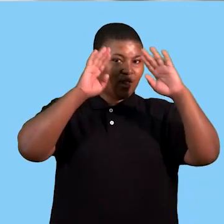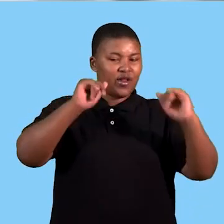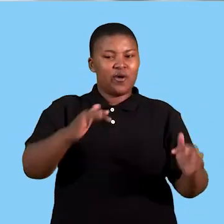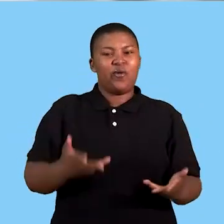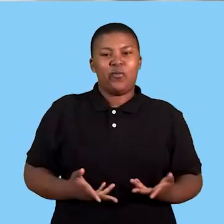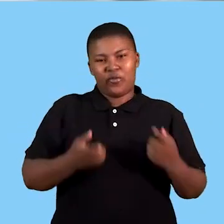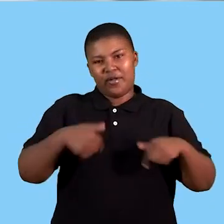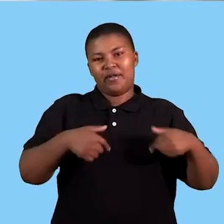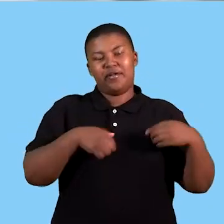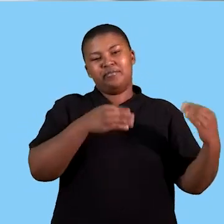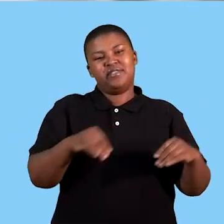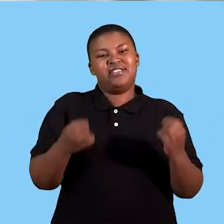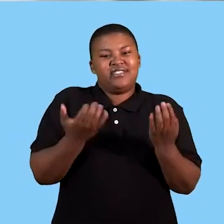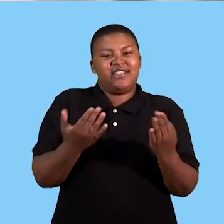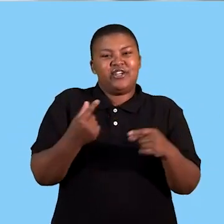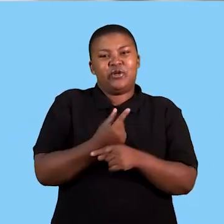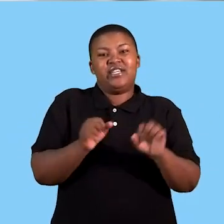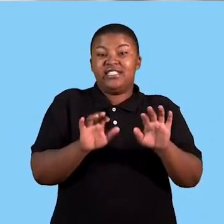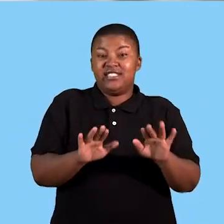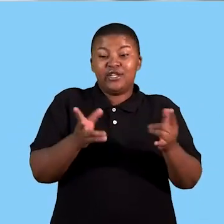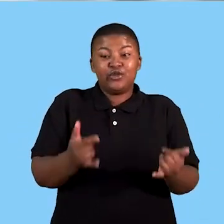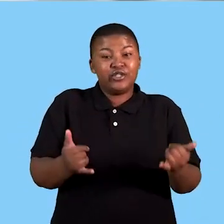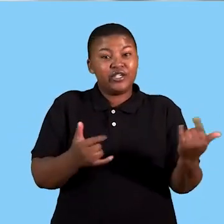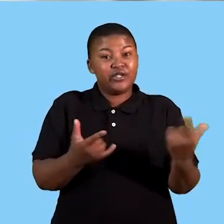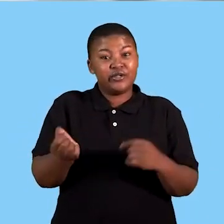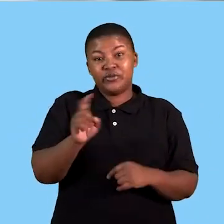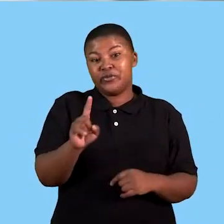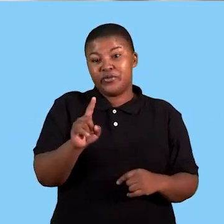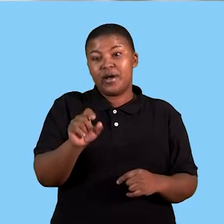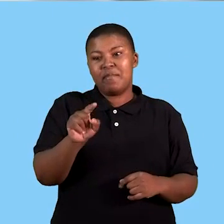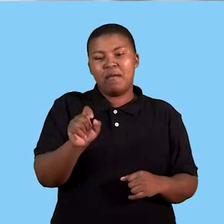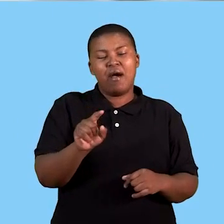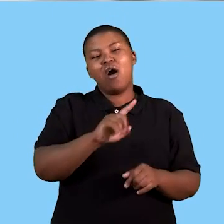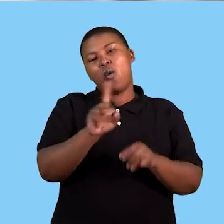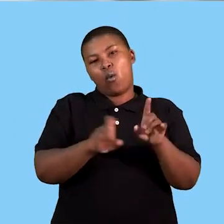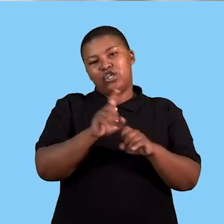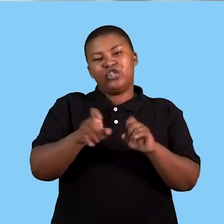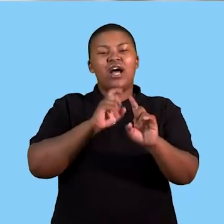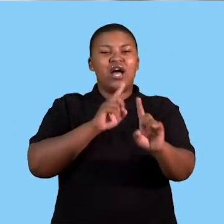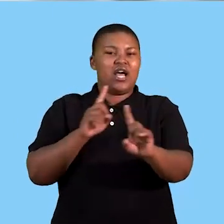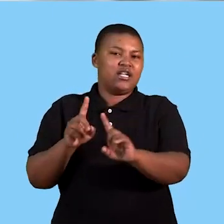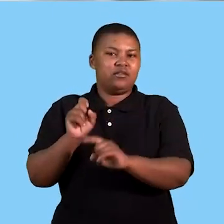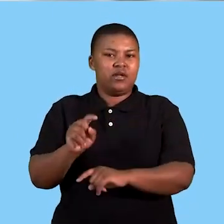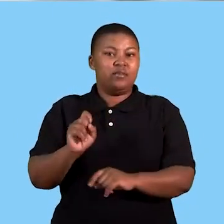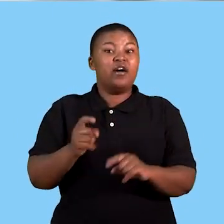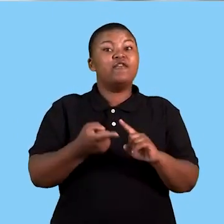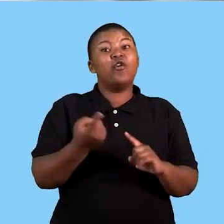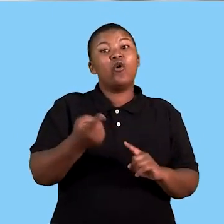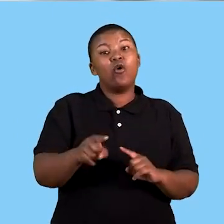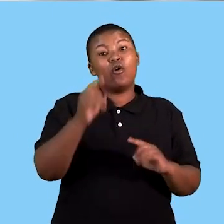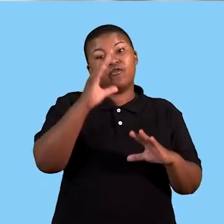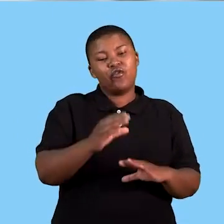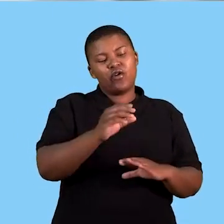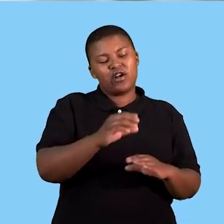Hello and welcome to our Business Grade 10 learners. In today's lesson, we are going to practice our questions